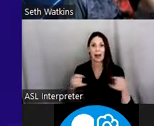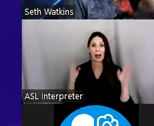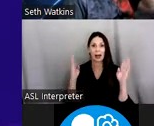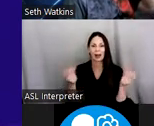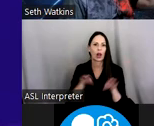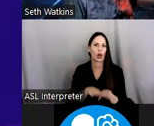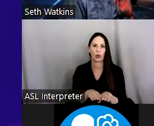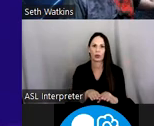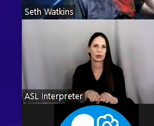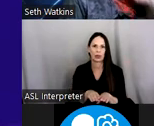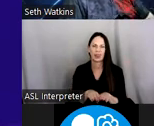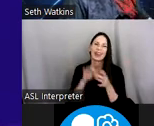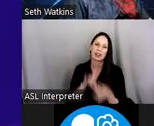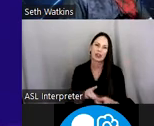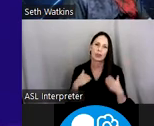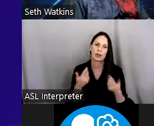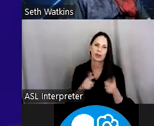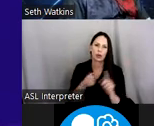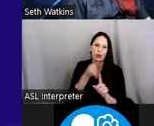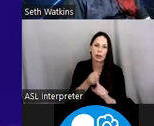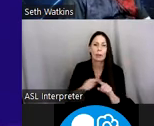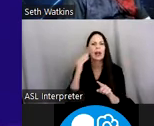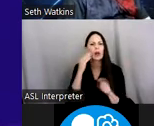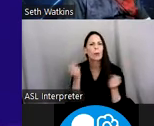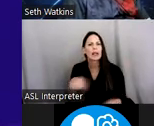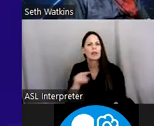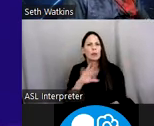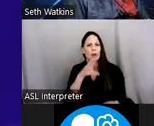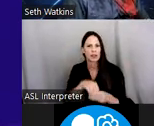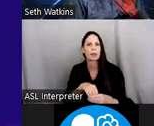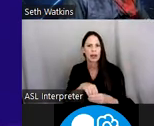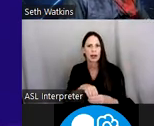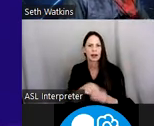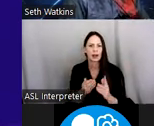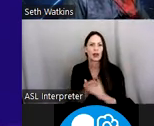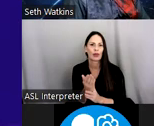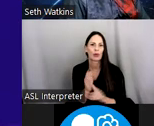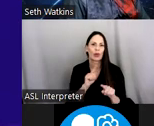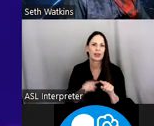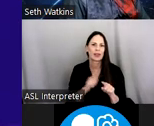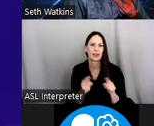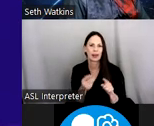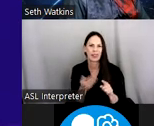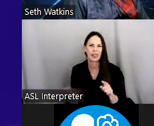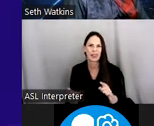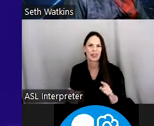impact, but I know a lot of you participated through the mechanisms we put together. So I appreciate that. Some of the other things